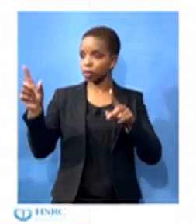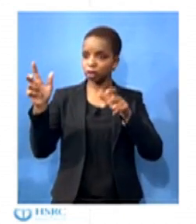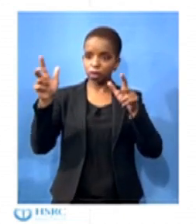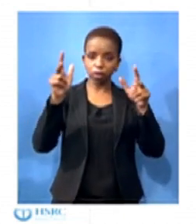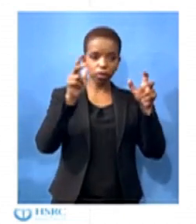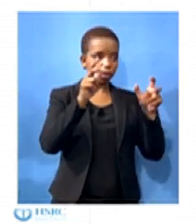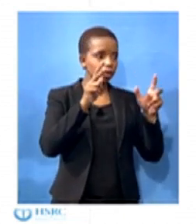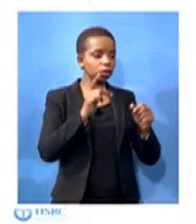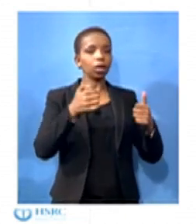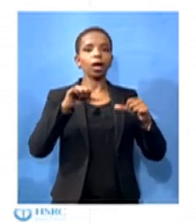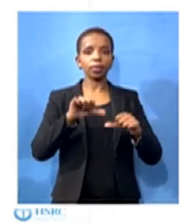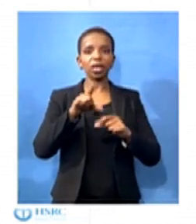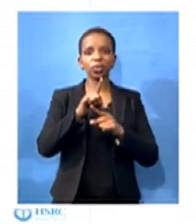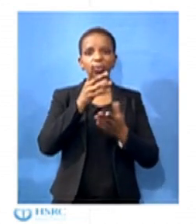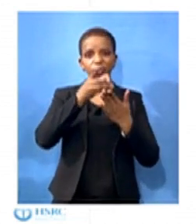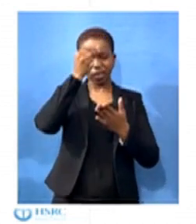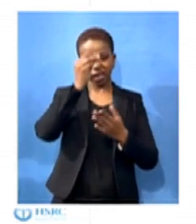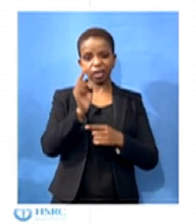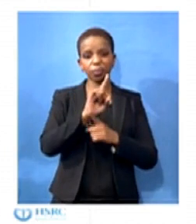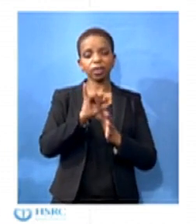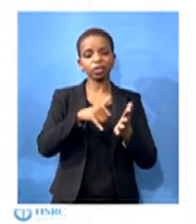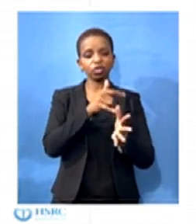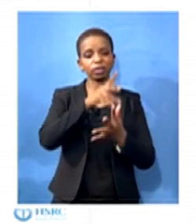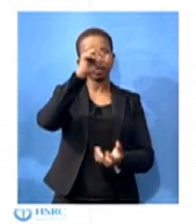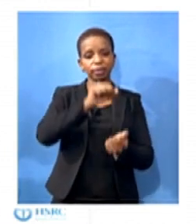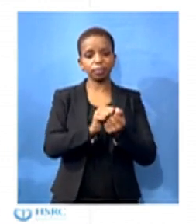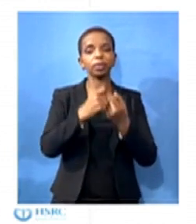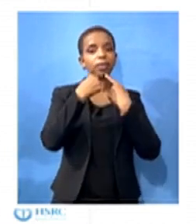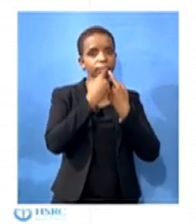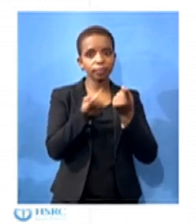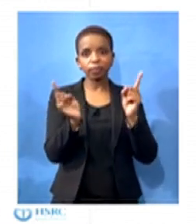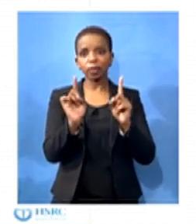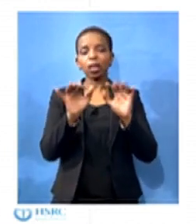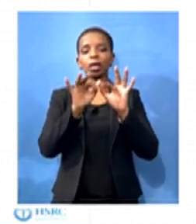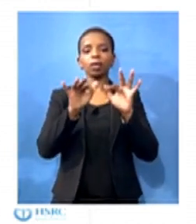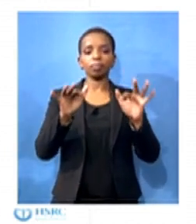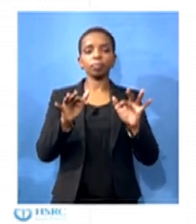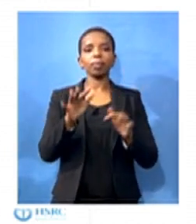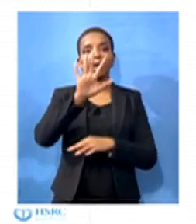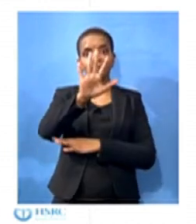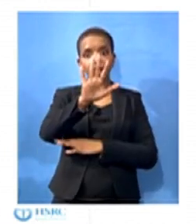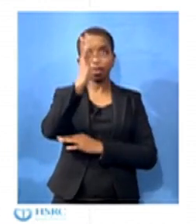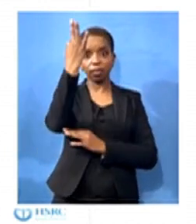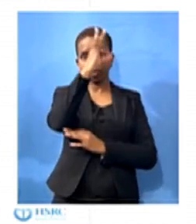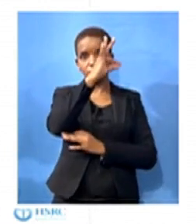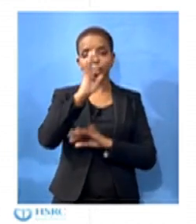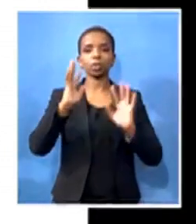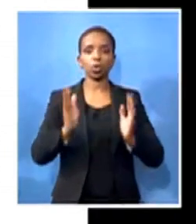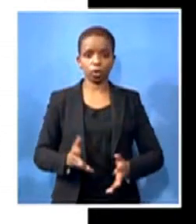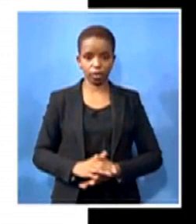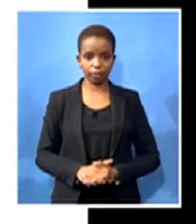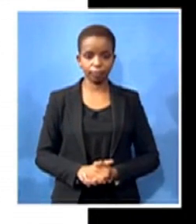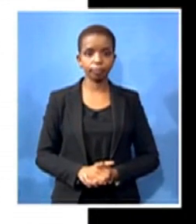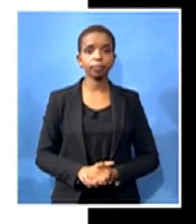the findings from the survey. Derek, I'm going to give you 5 minutes, and I'm going to try and be strict now.